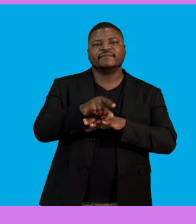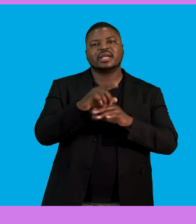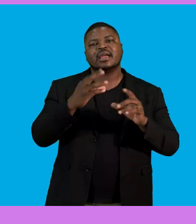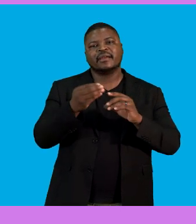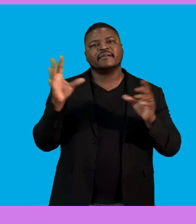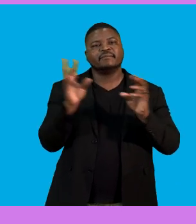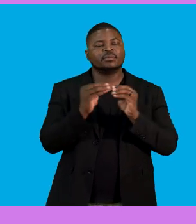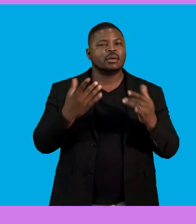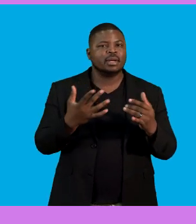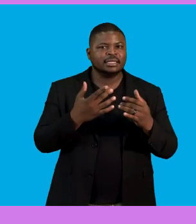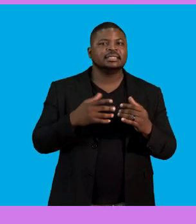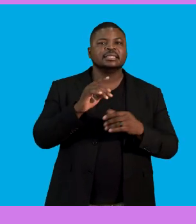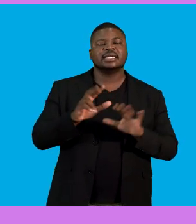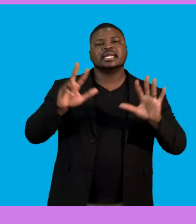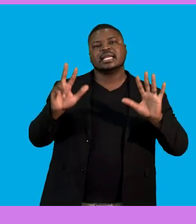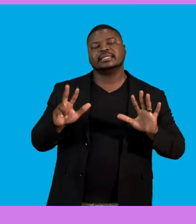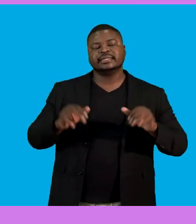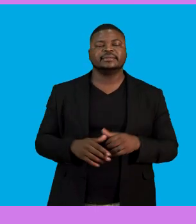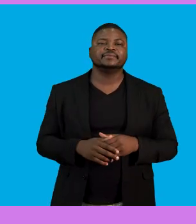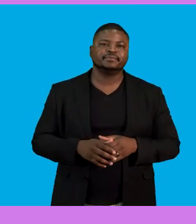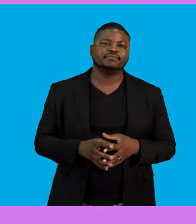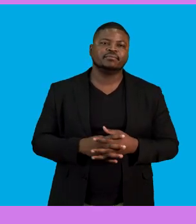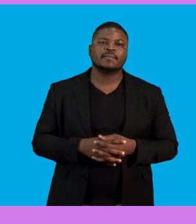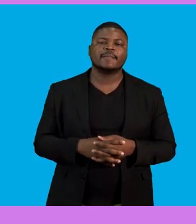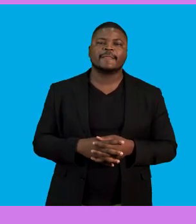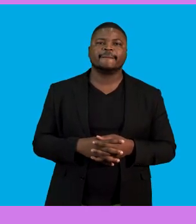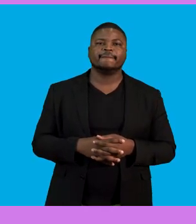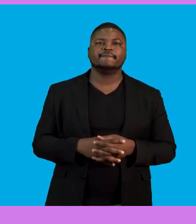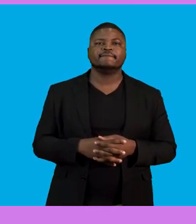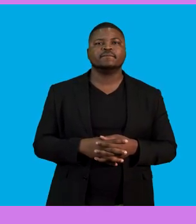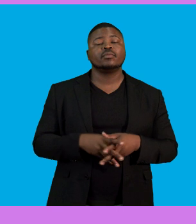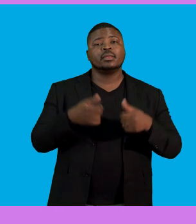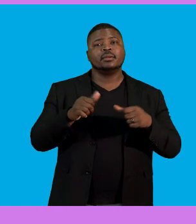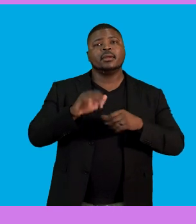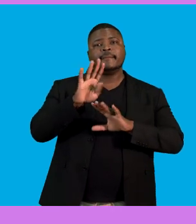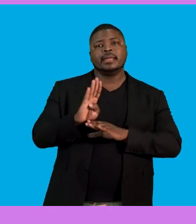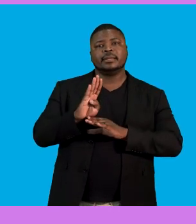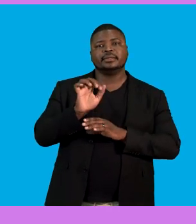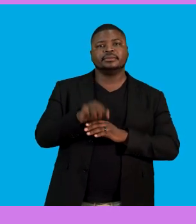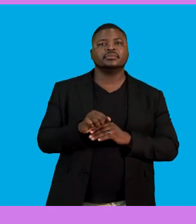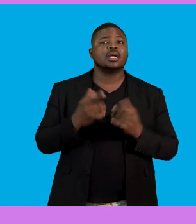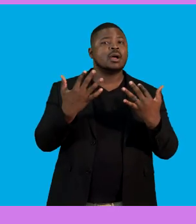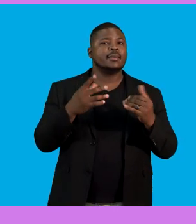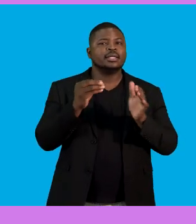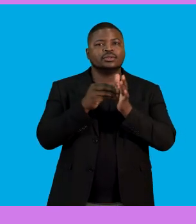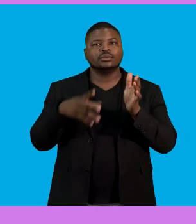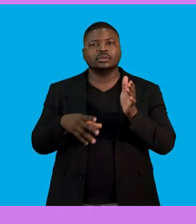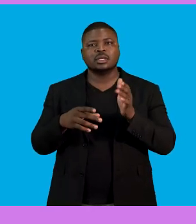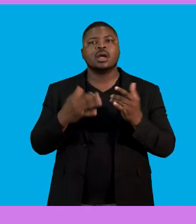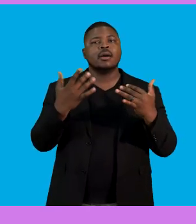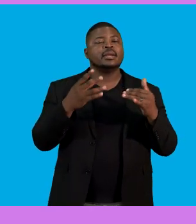7, 8. So we've got 8 subjects that are given to us. Then B says, how many